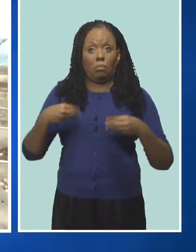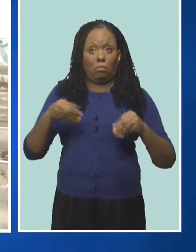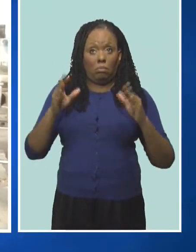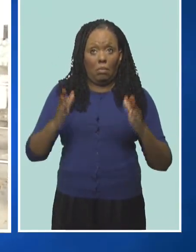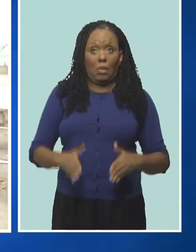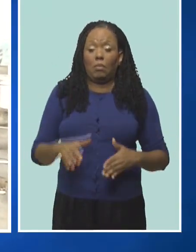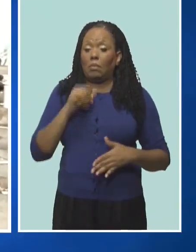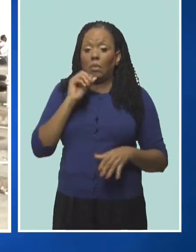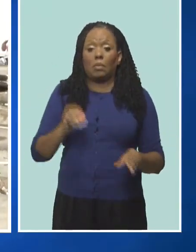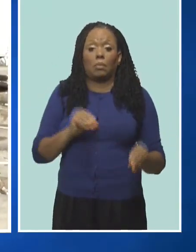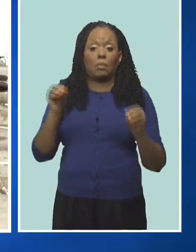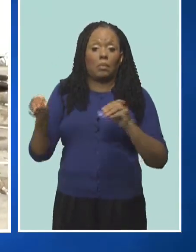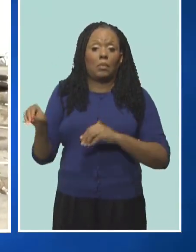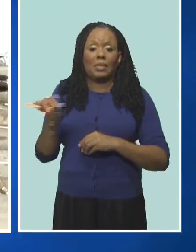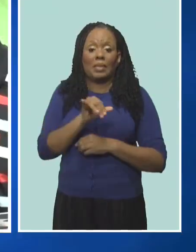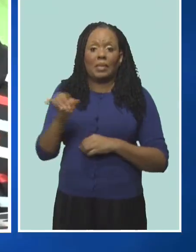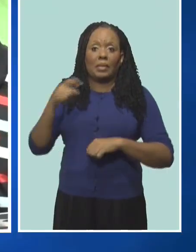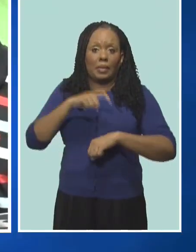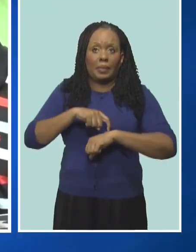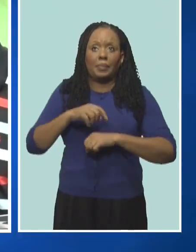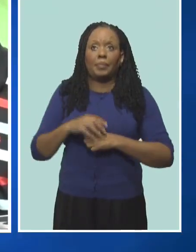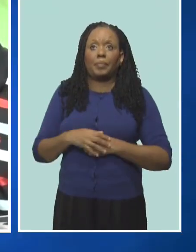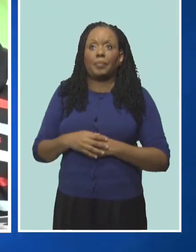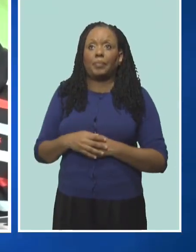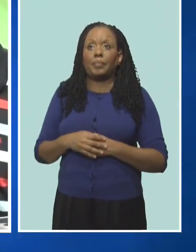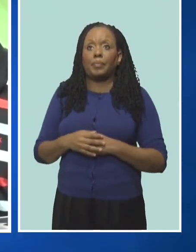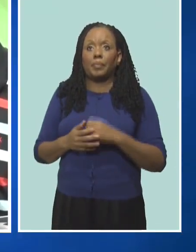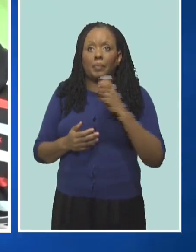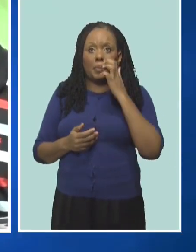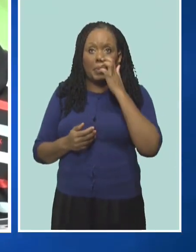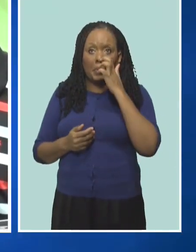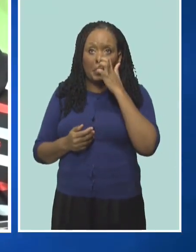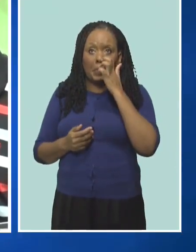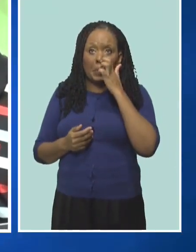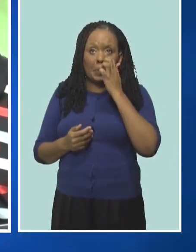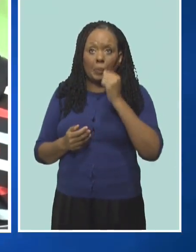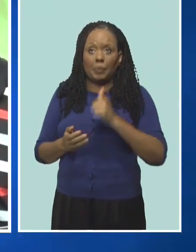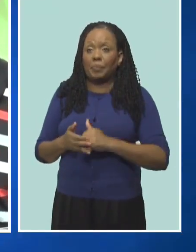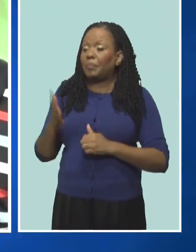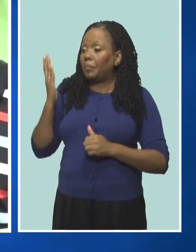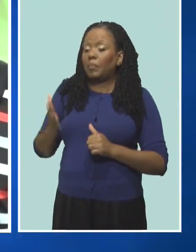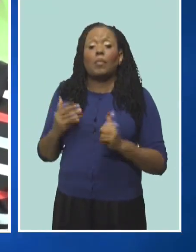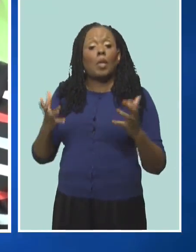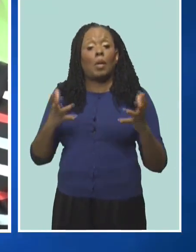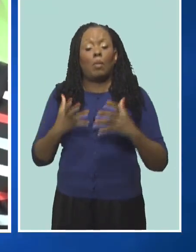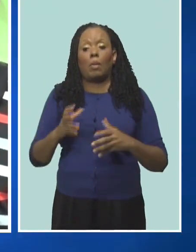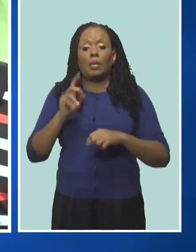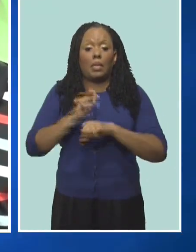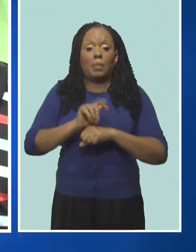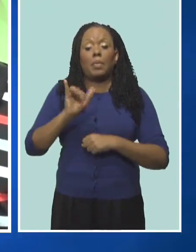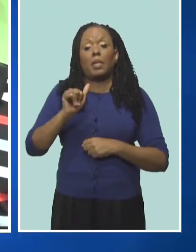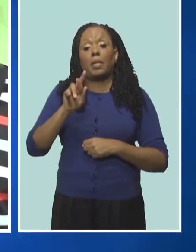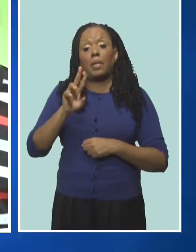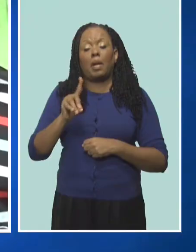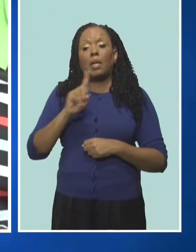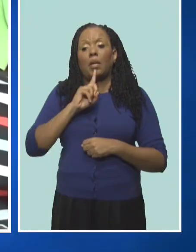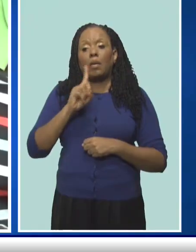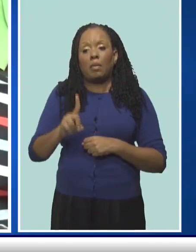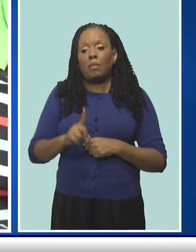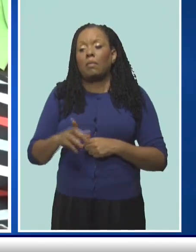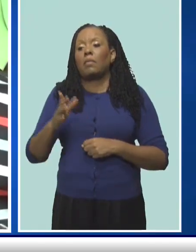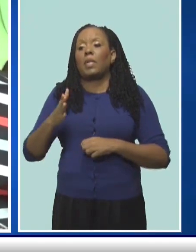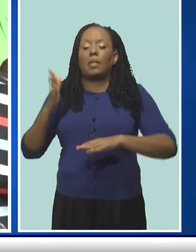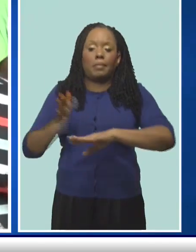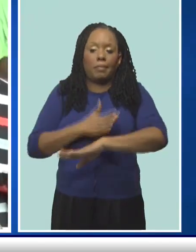move at the same time. We want to bring Temple Yard where it should have been, and it's never too late. We've started, and we are